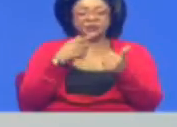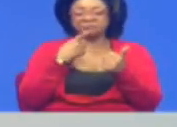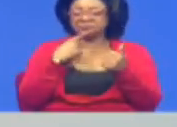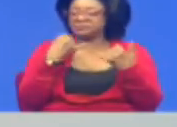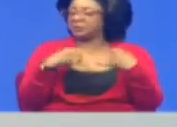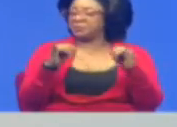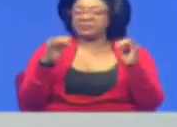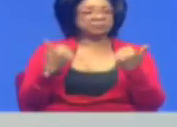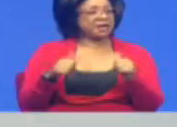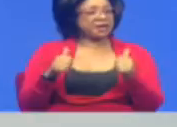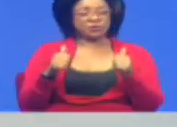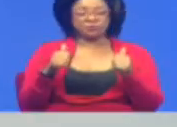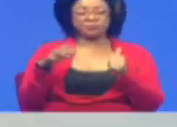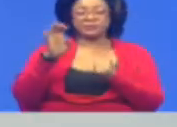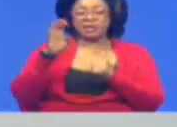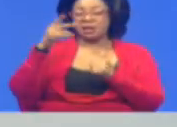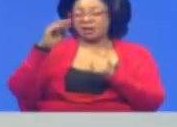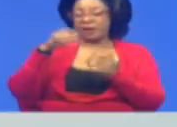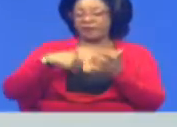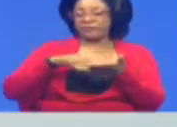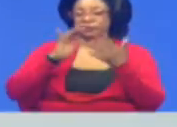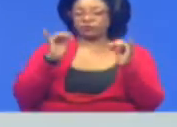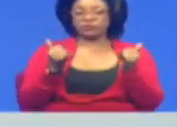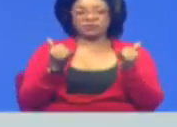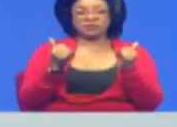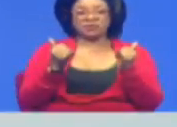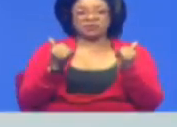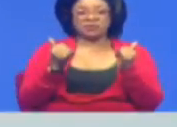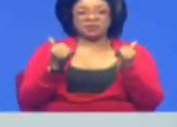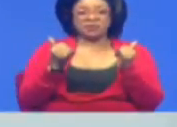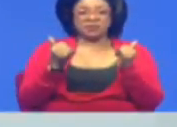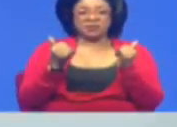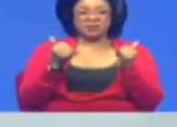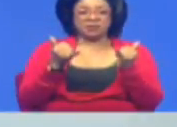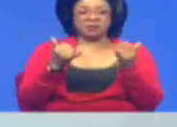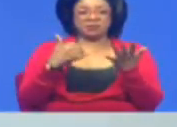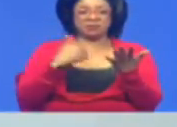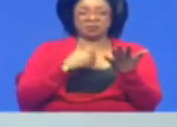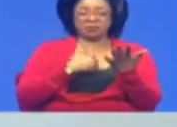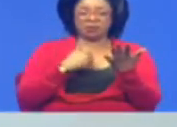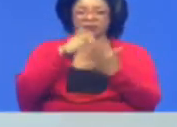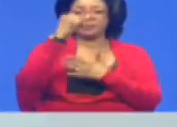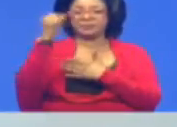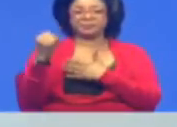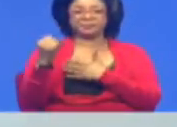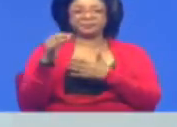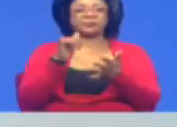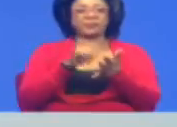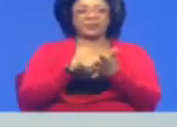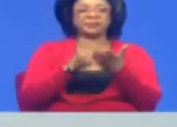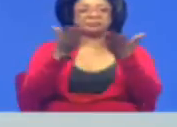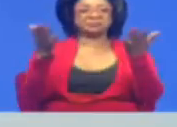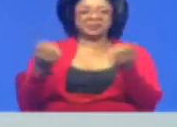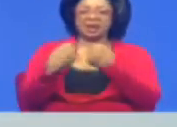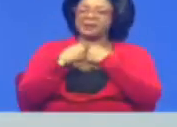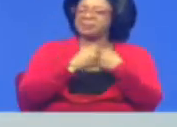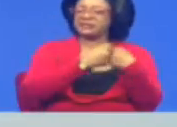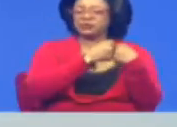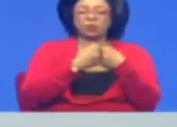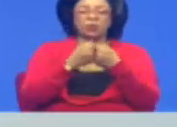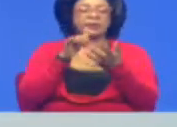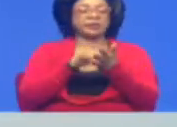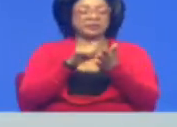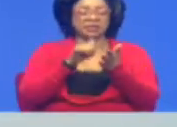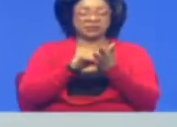implemented. Helen Ara has more. It is artwork that aptly depicts the battle that healthcare workers are